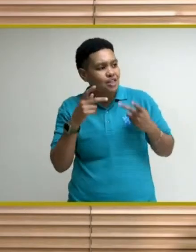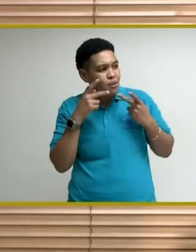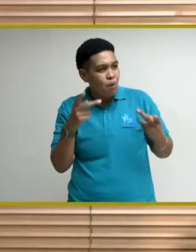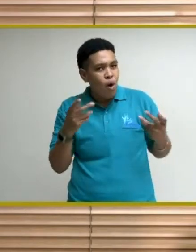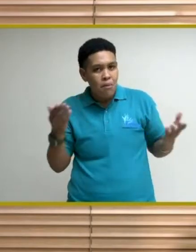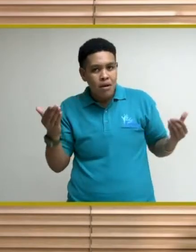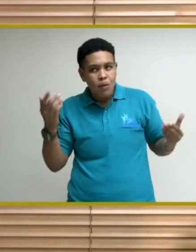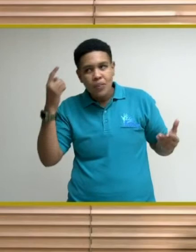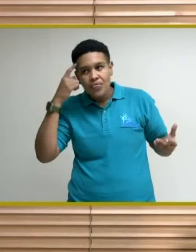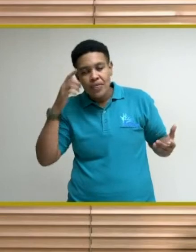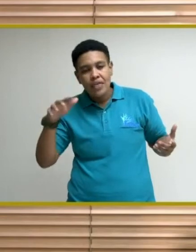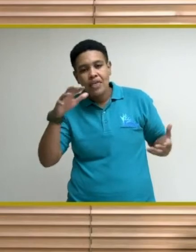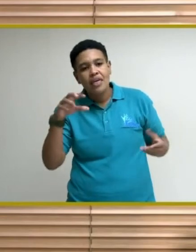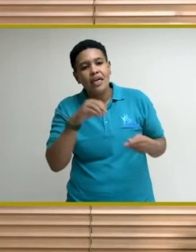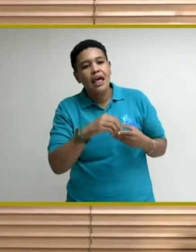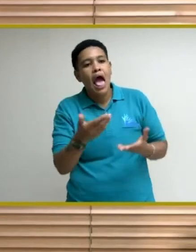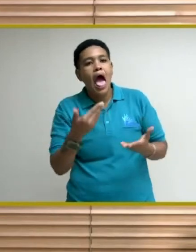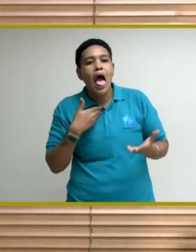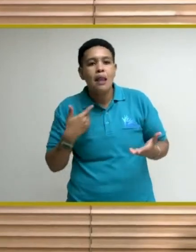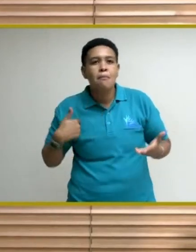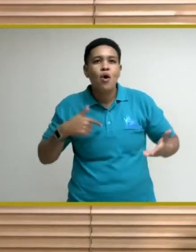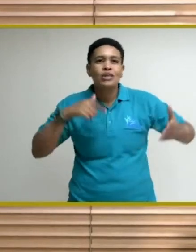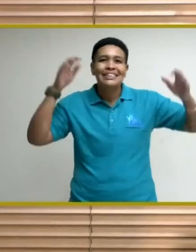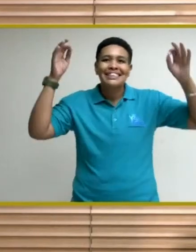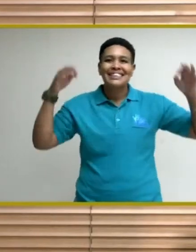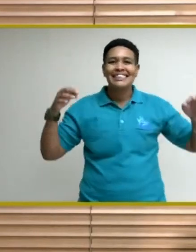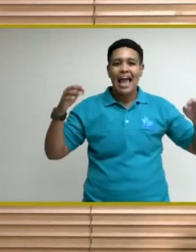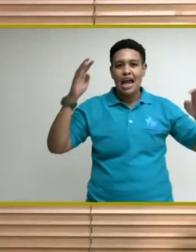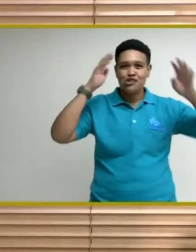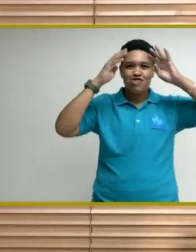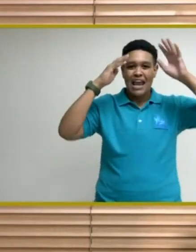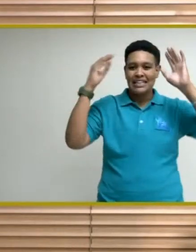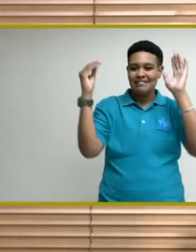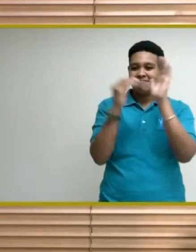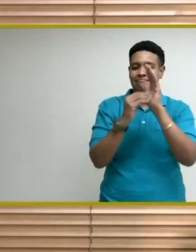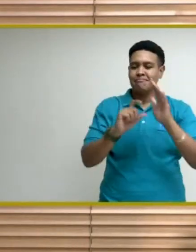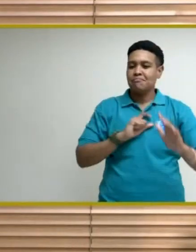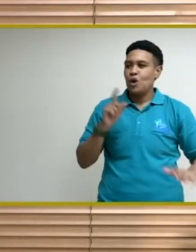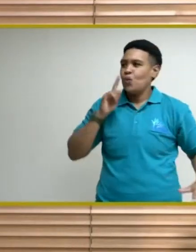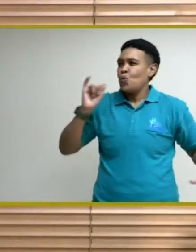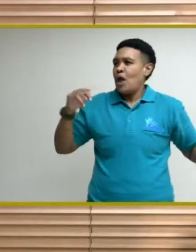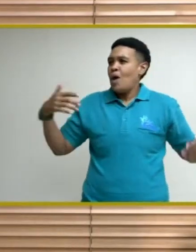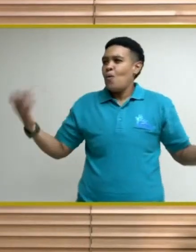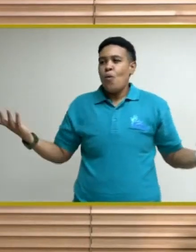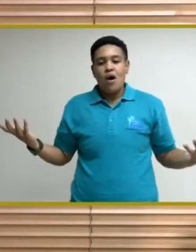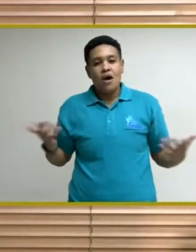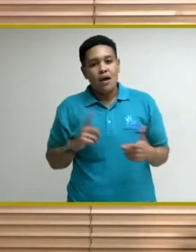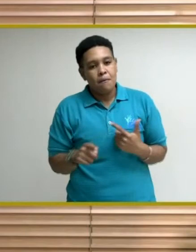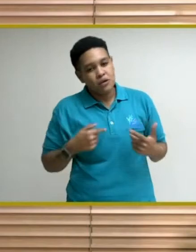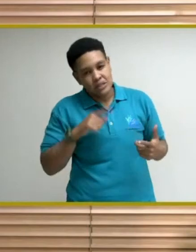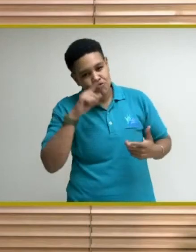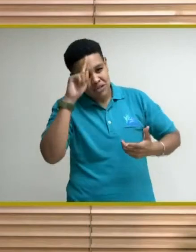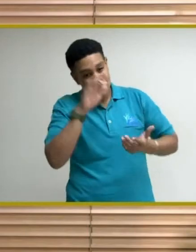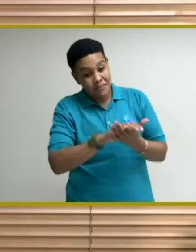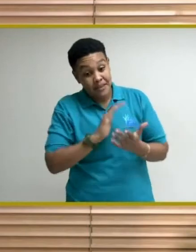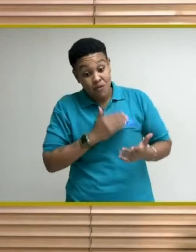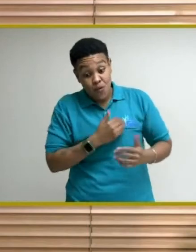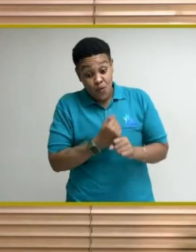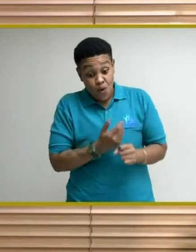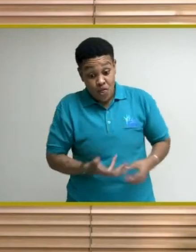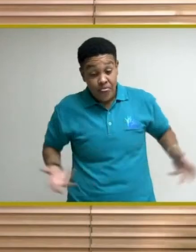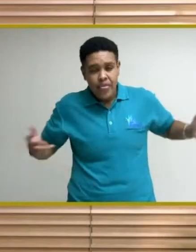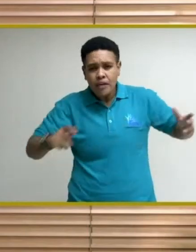possibly in helping to apply the creativity around that. But I really do believe that our frontline